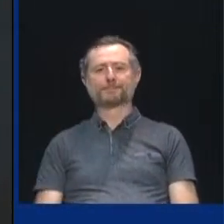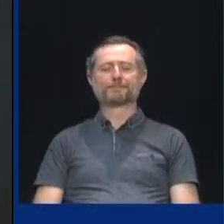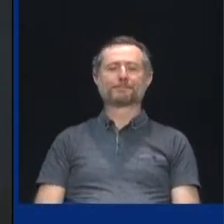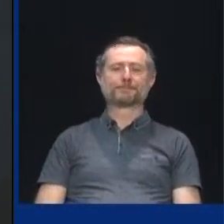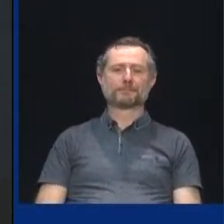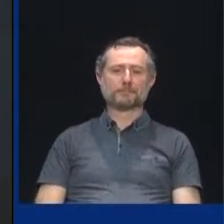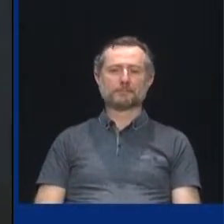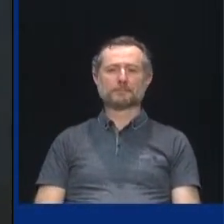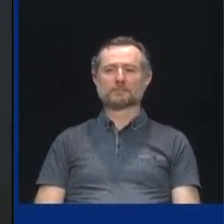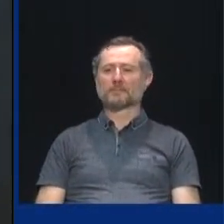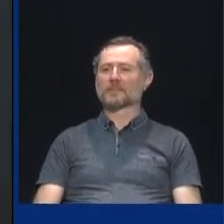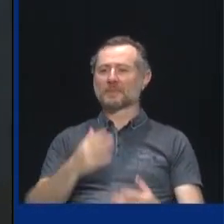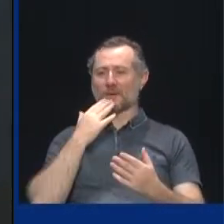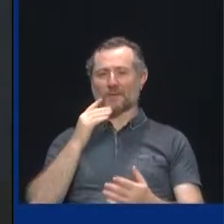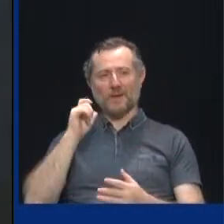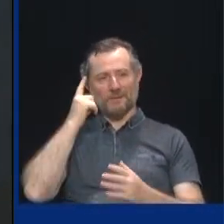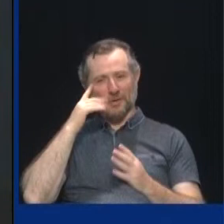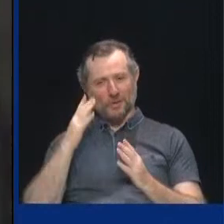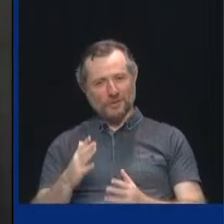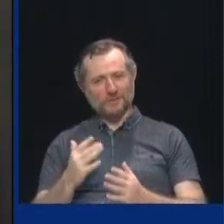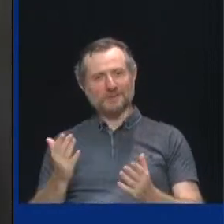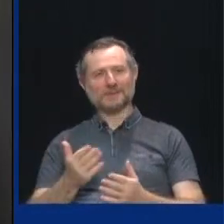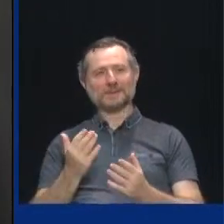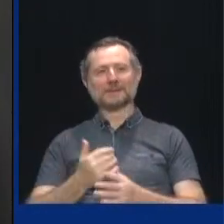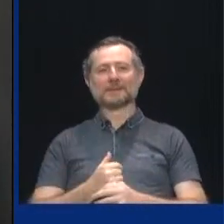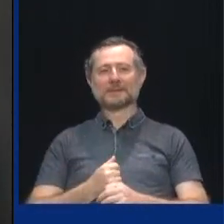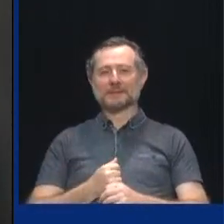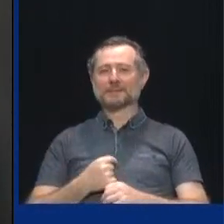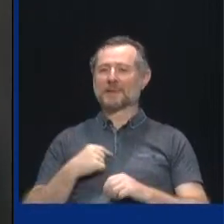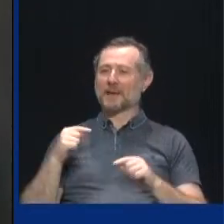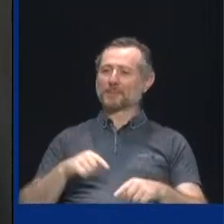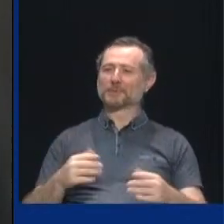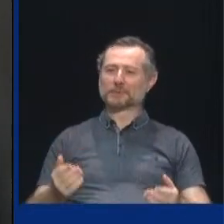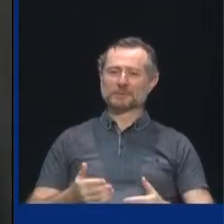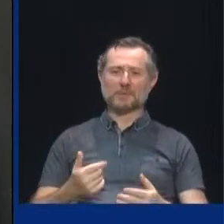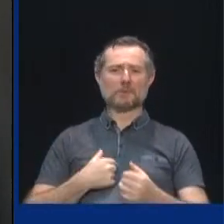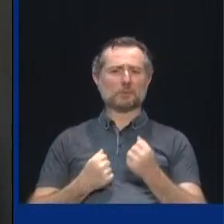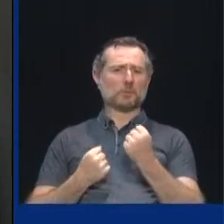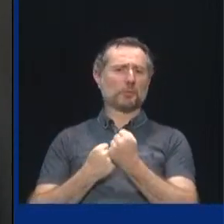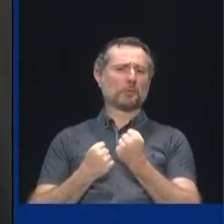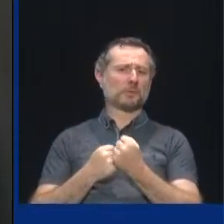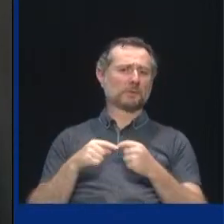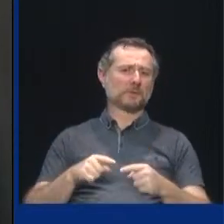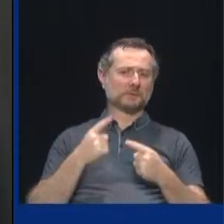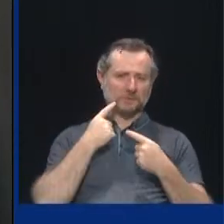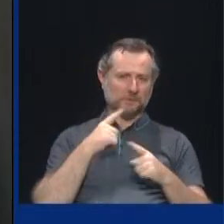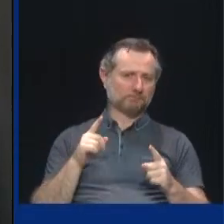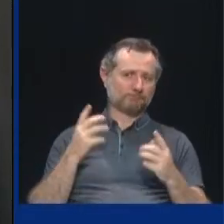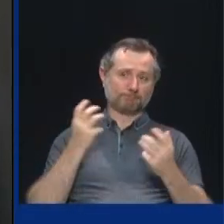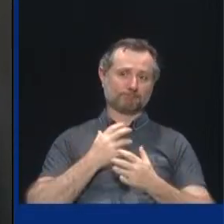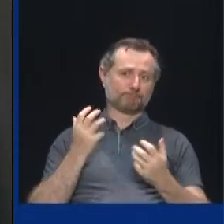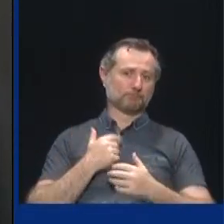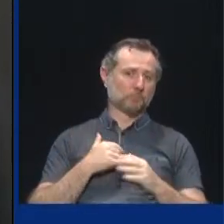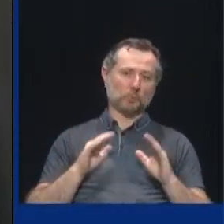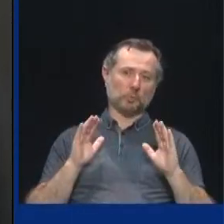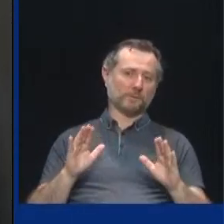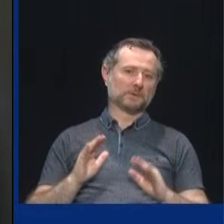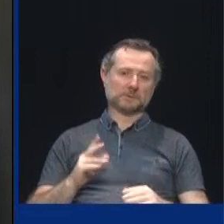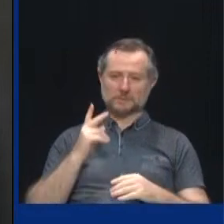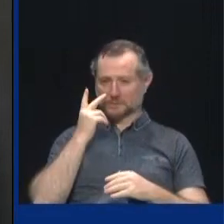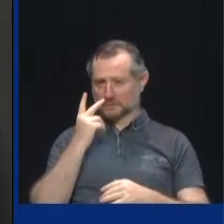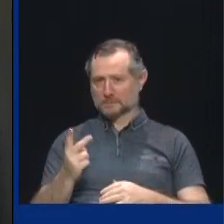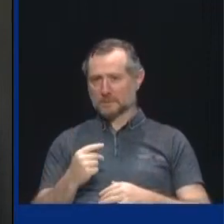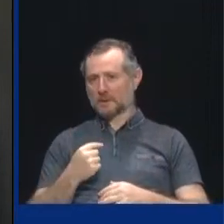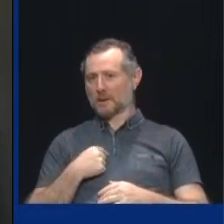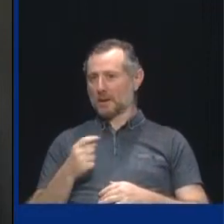Thank you, Governor, for inviting me to be here and for the support that you've announced. It's really wonderful to be up here actually